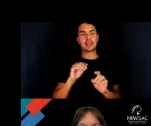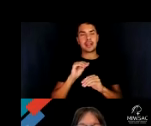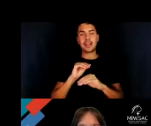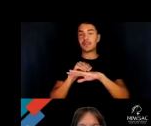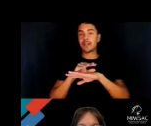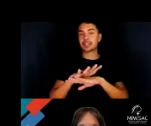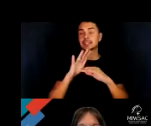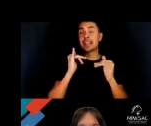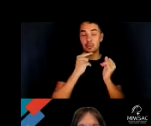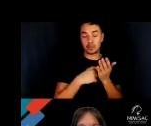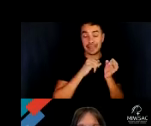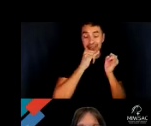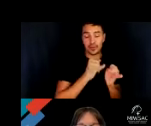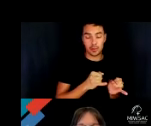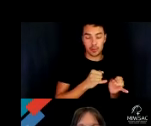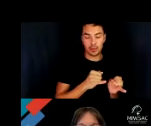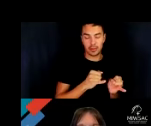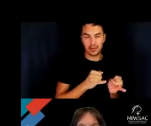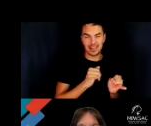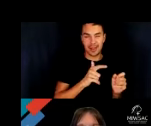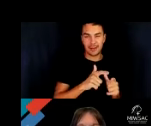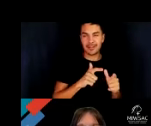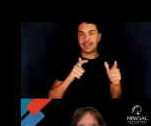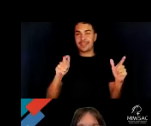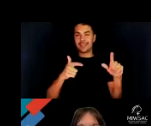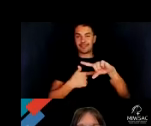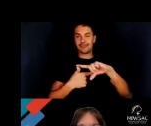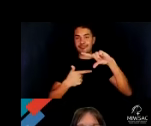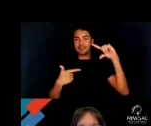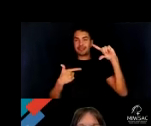family, or impact the family?